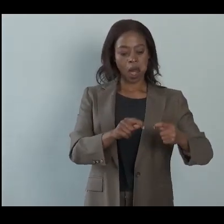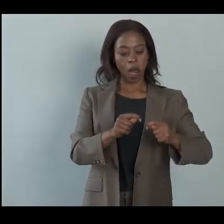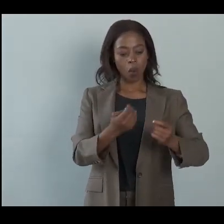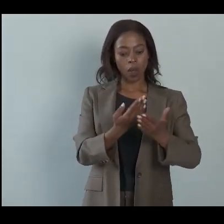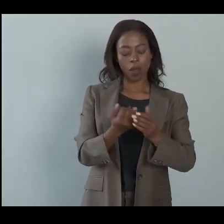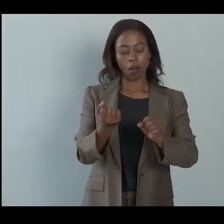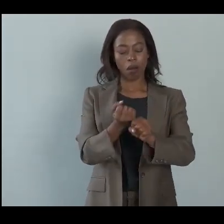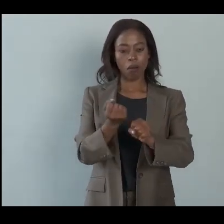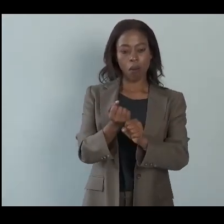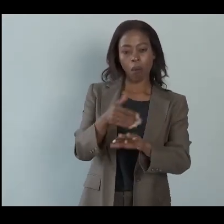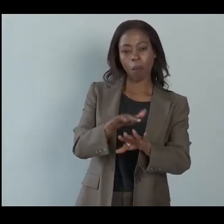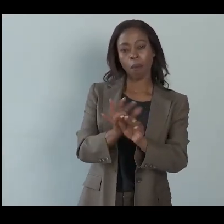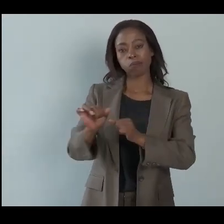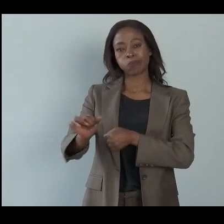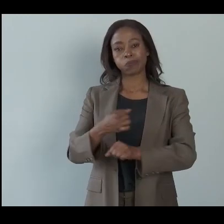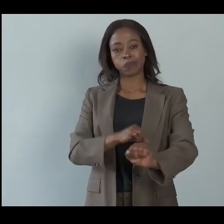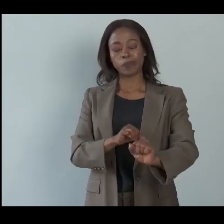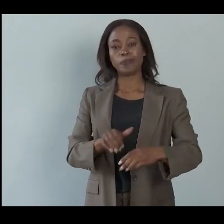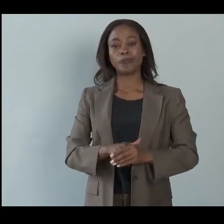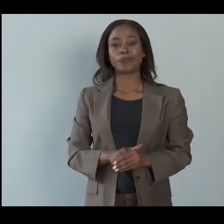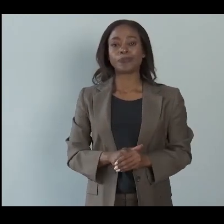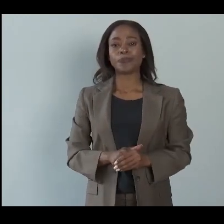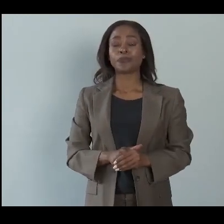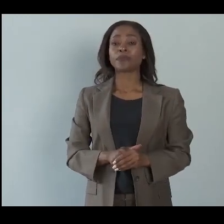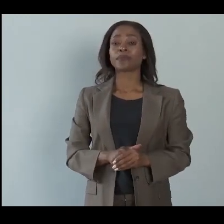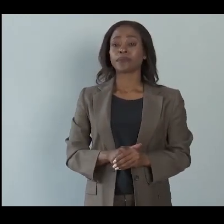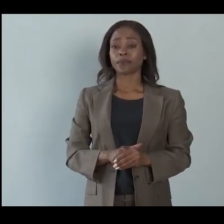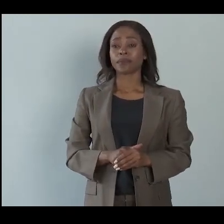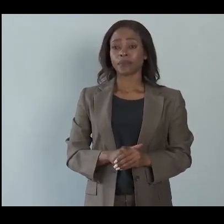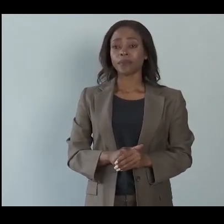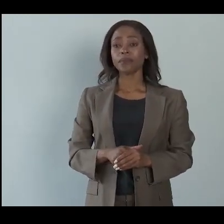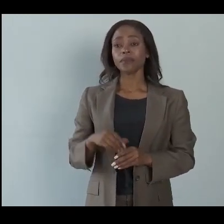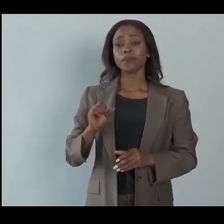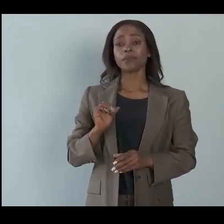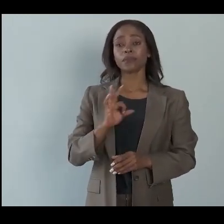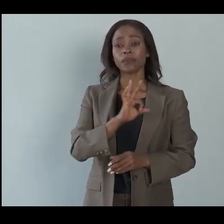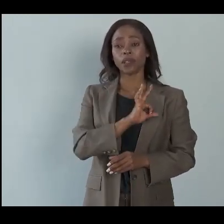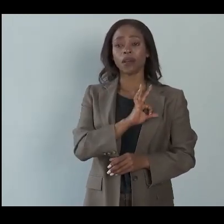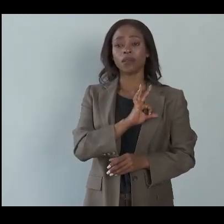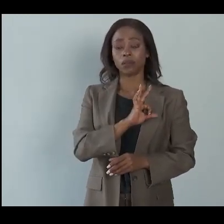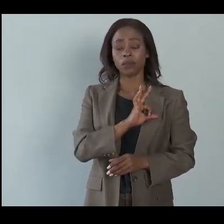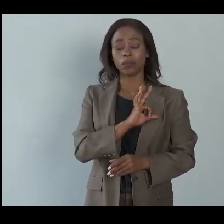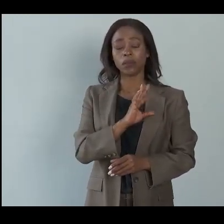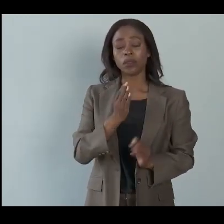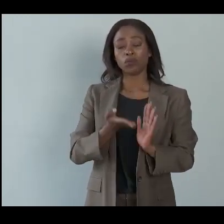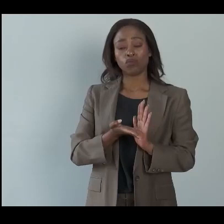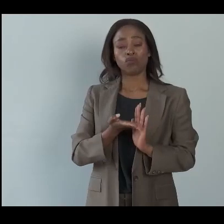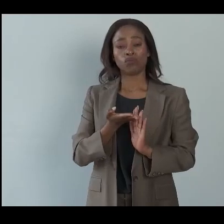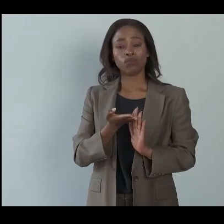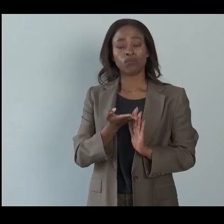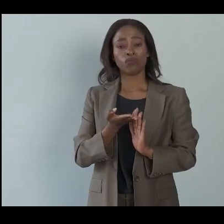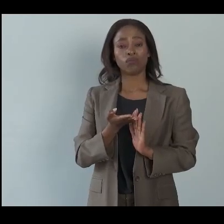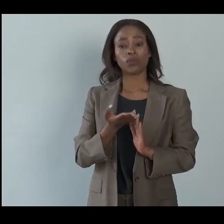strategy. We have enough headroom to execute bolt-on acquisitions to grow Netstar, Altron FinTech, and Altron